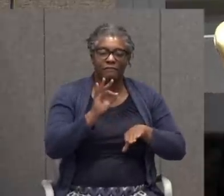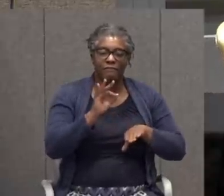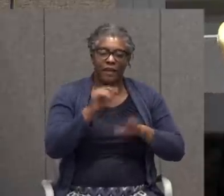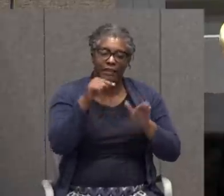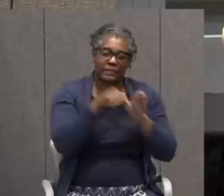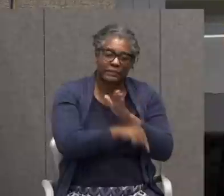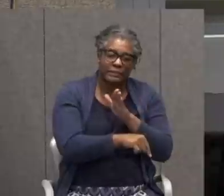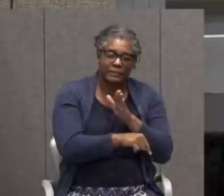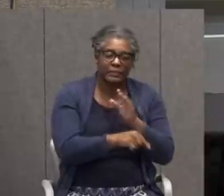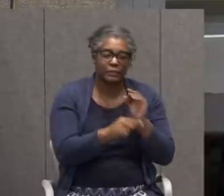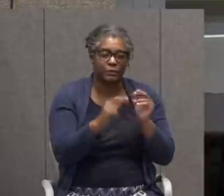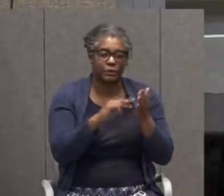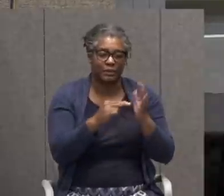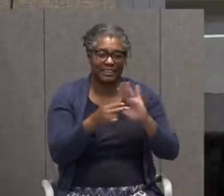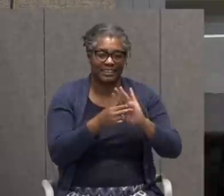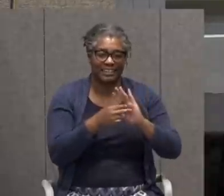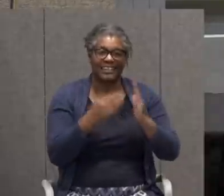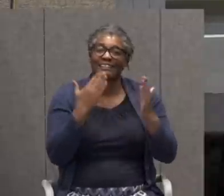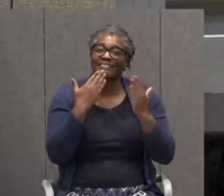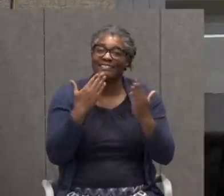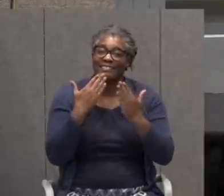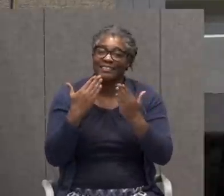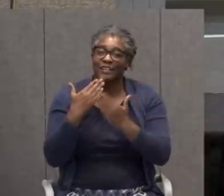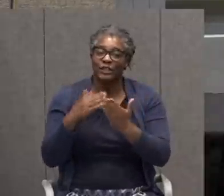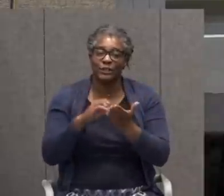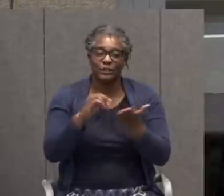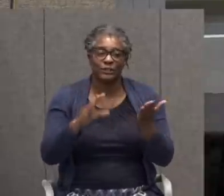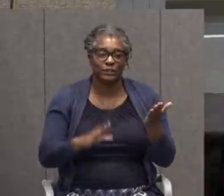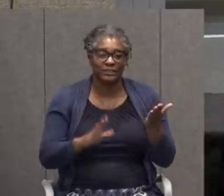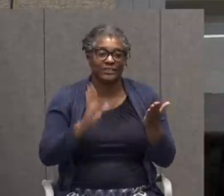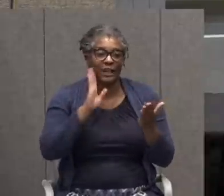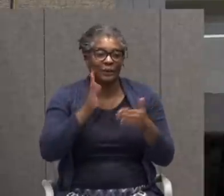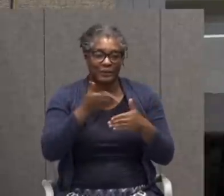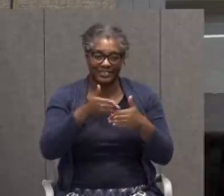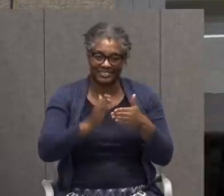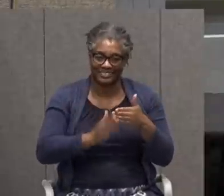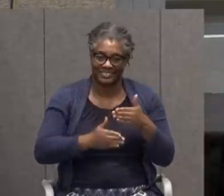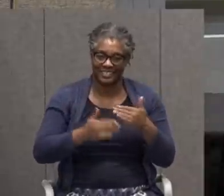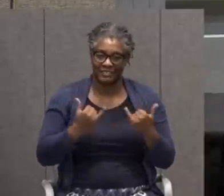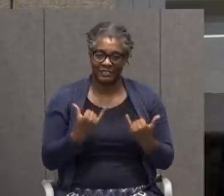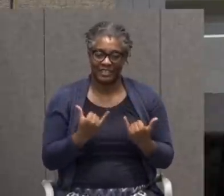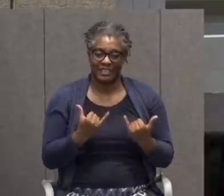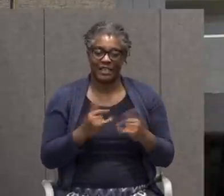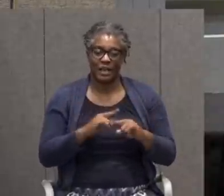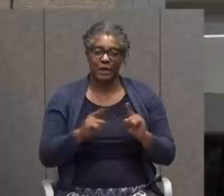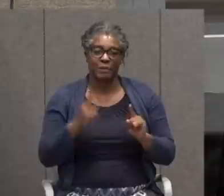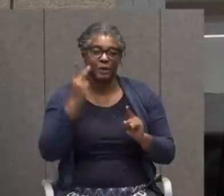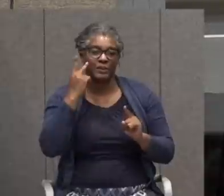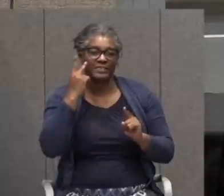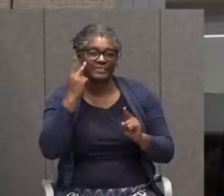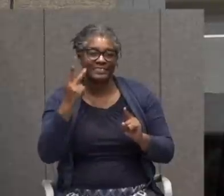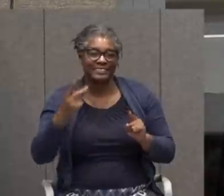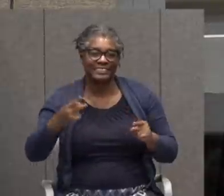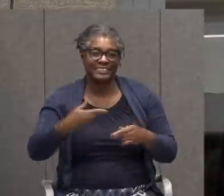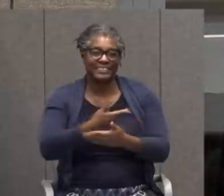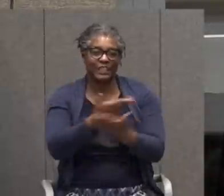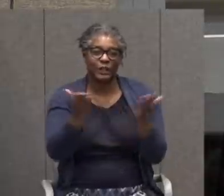students. And I'm going to sign off for now, but I will see you on Wednesday.